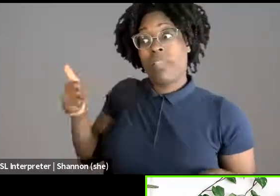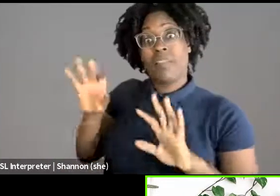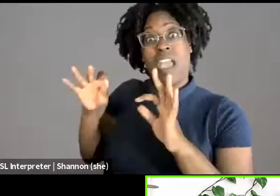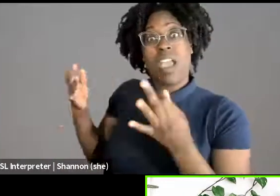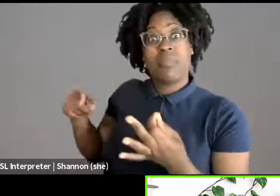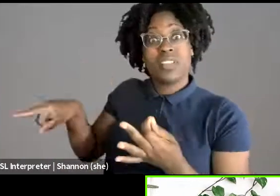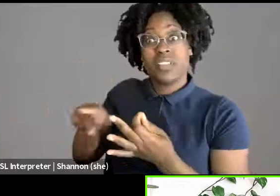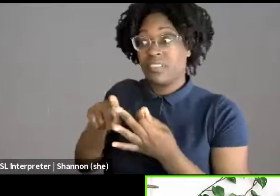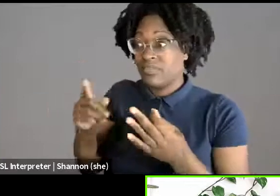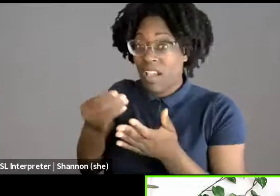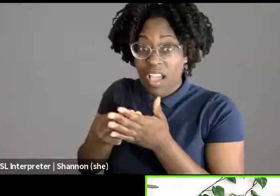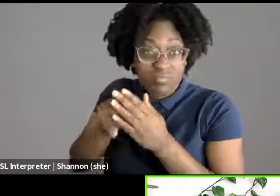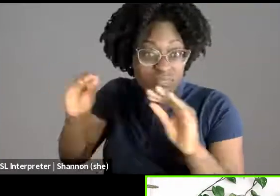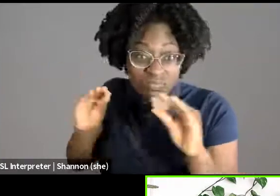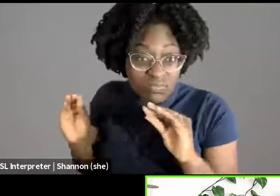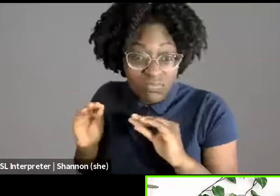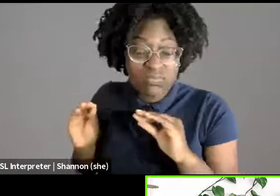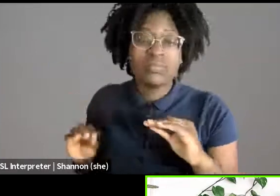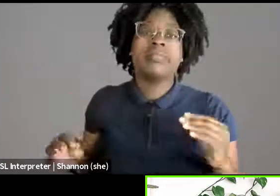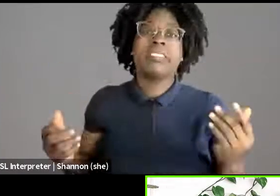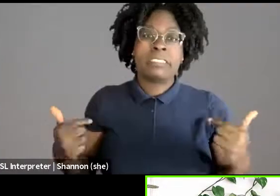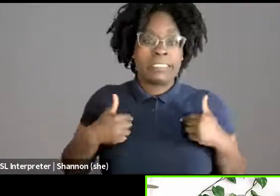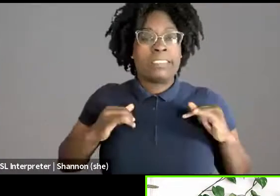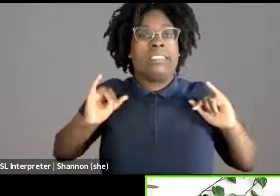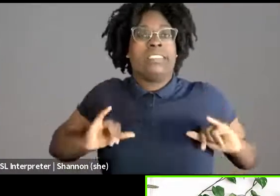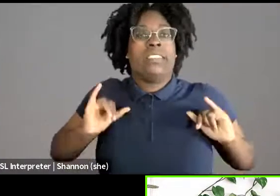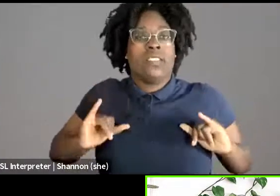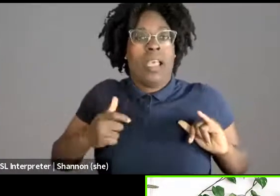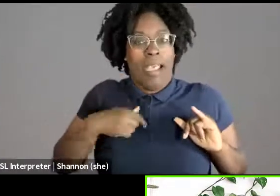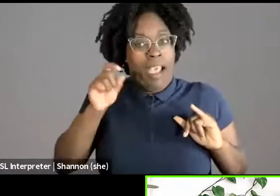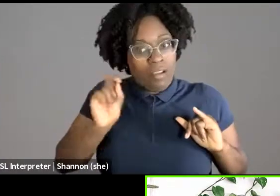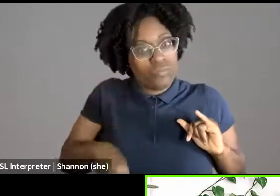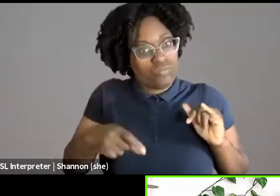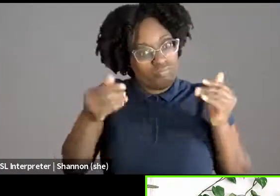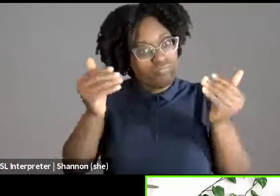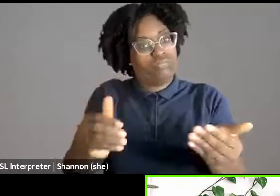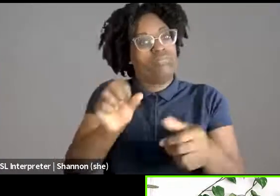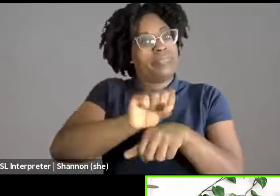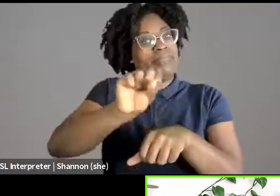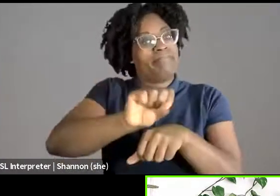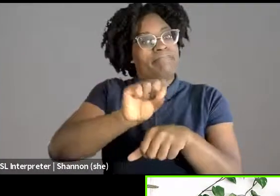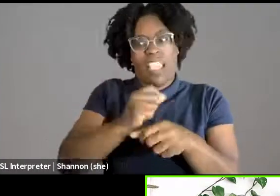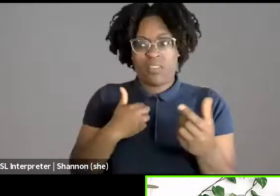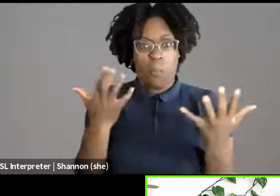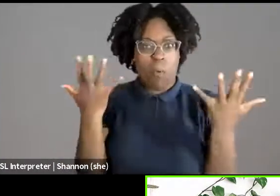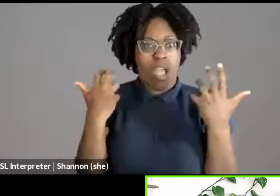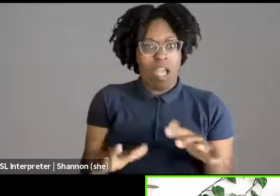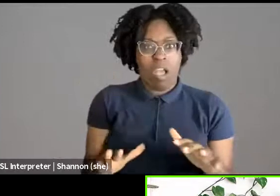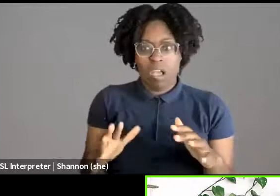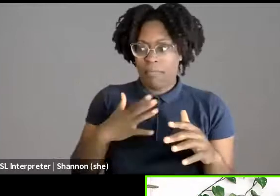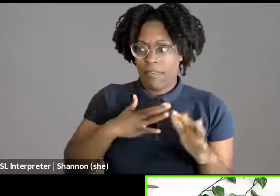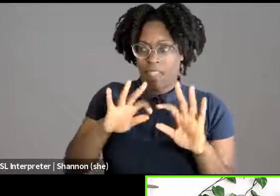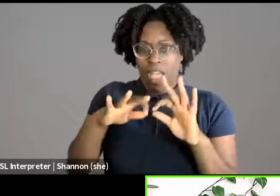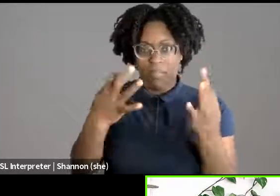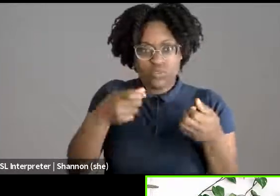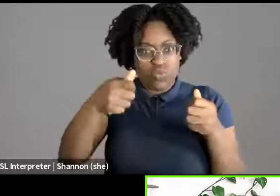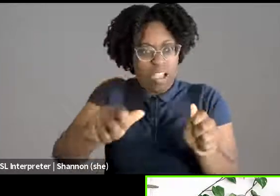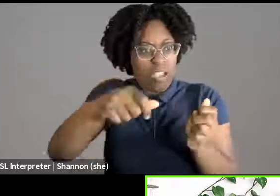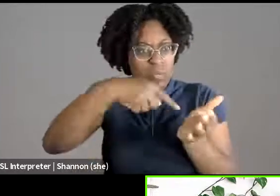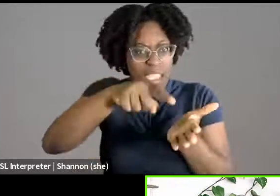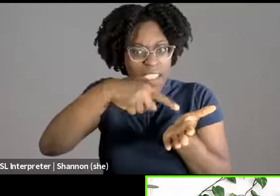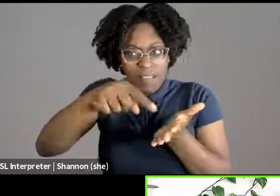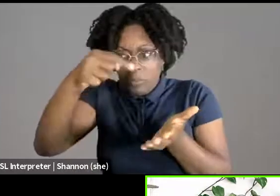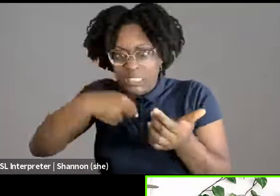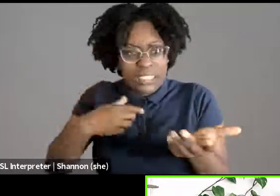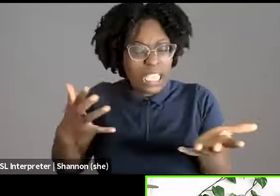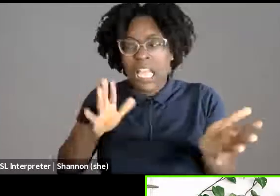minimum wage jobs so that I wouldn't be a financial burden to my family. When I went back to college years